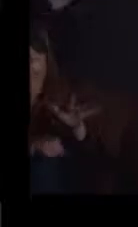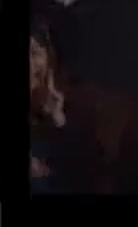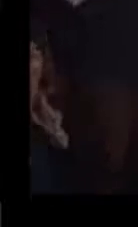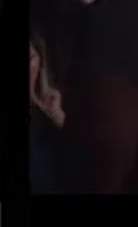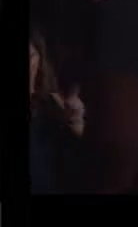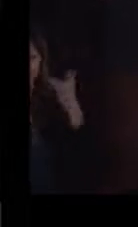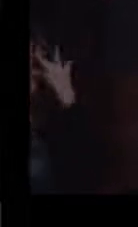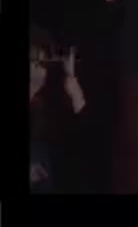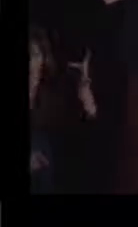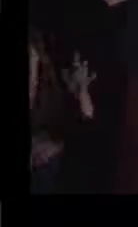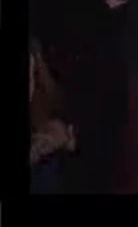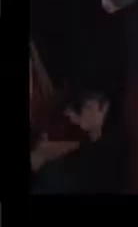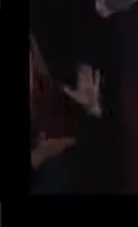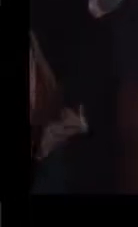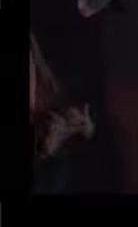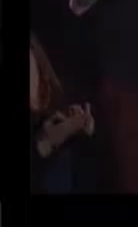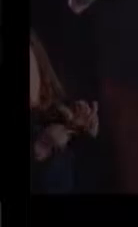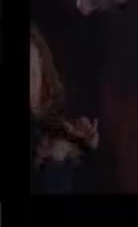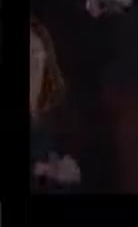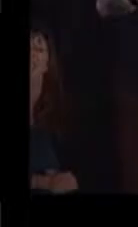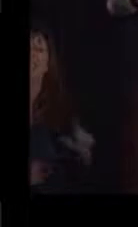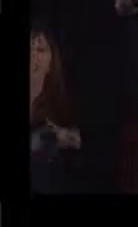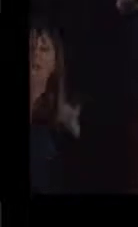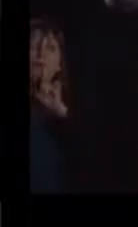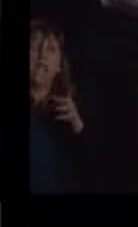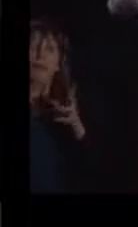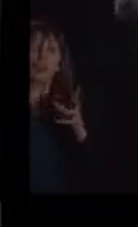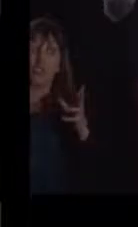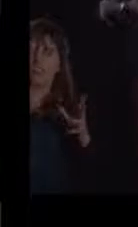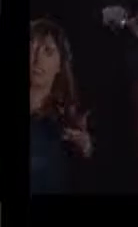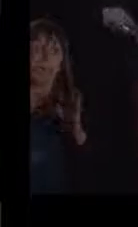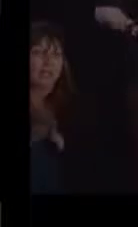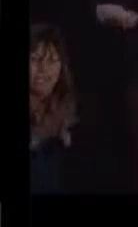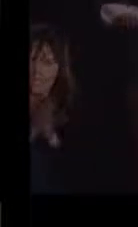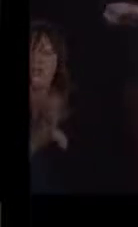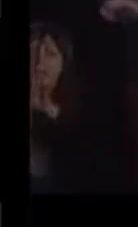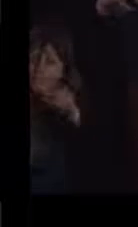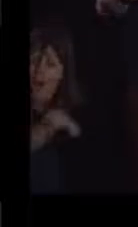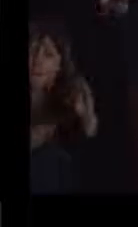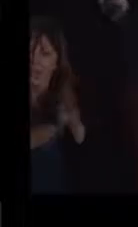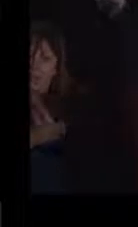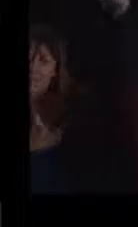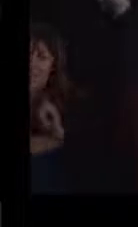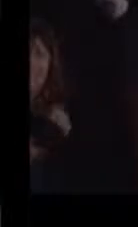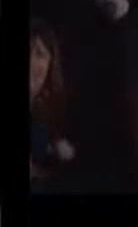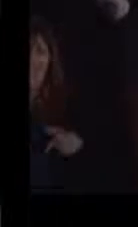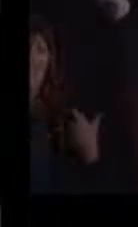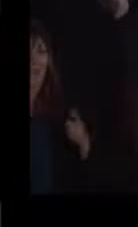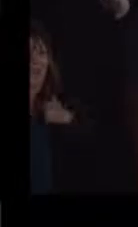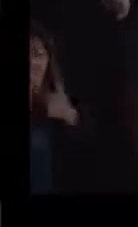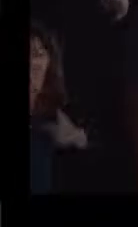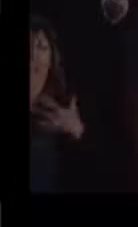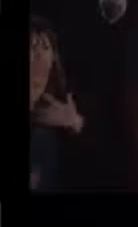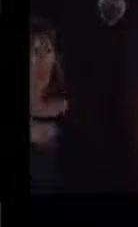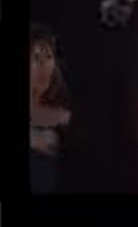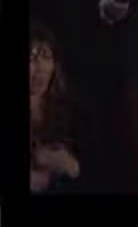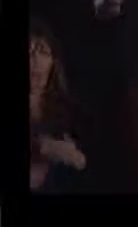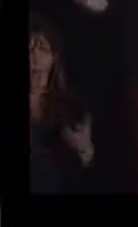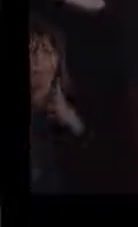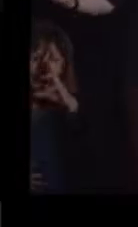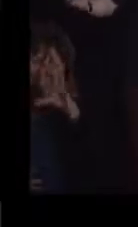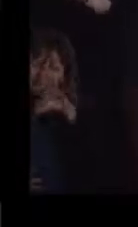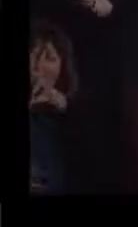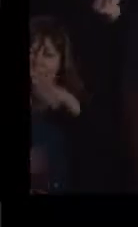let's call it that. Because I just kind of wanted to get into the industry. I just was hungry for it. I've never been